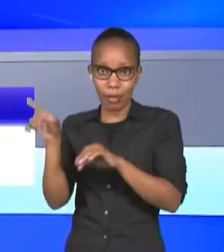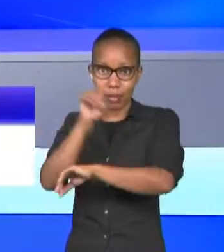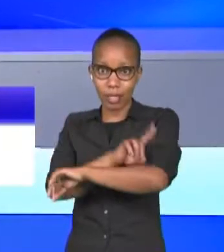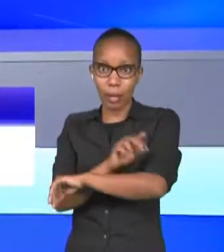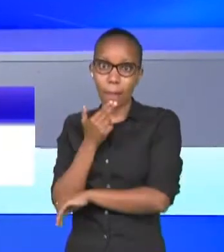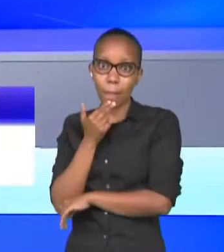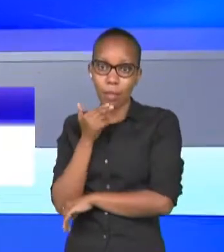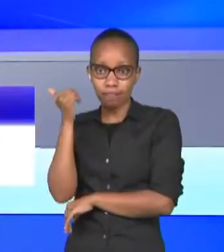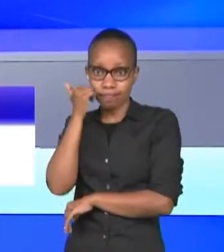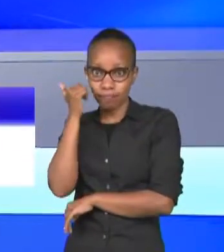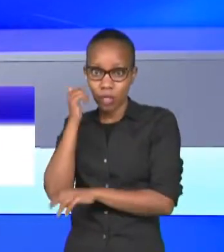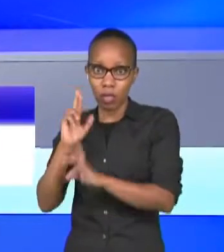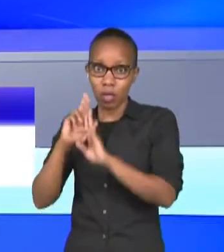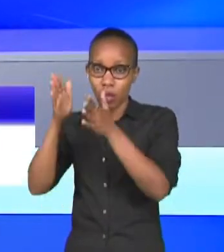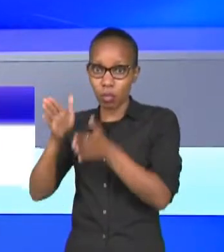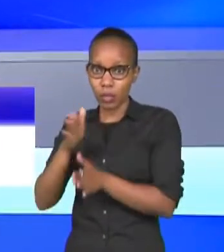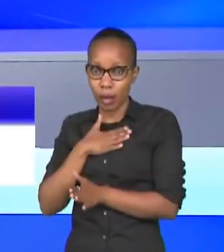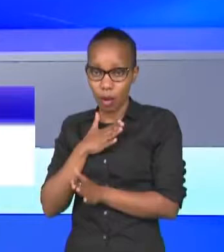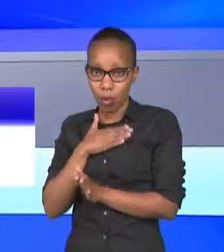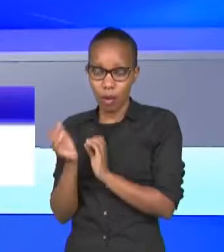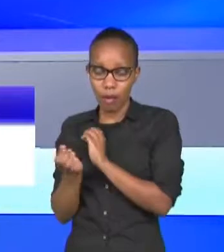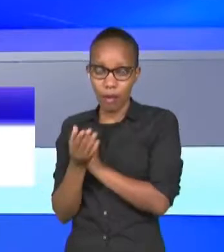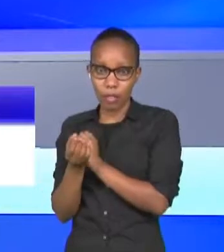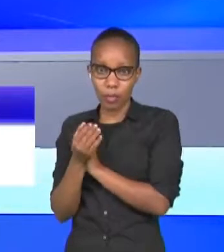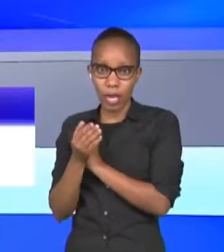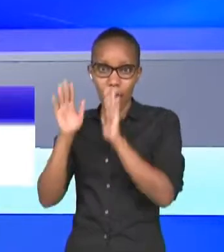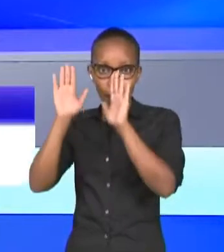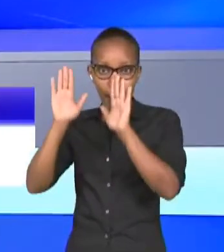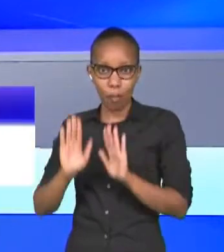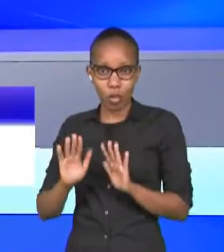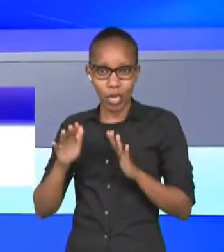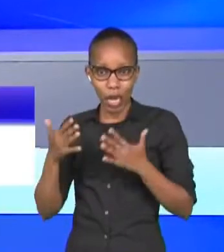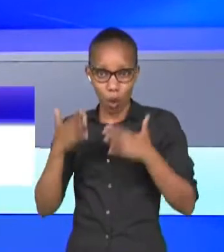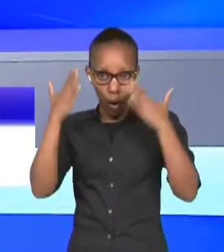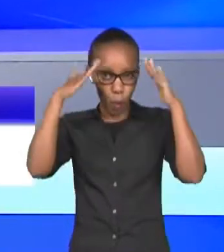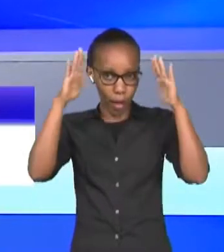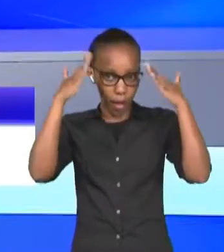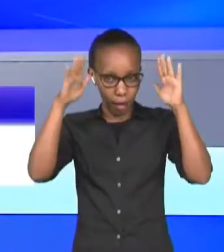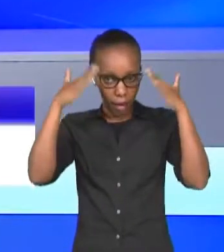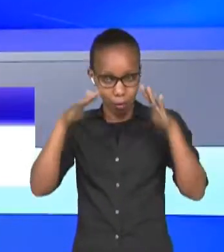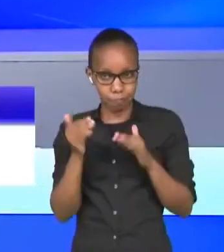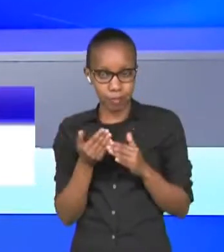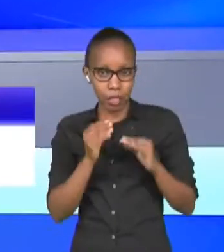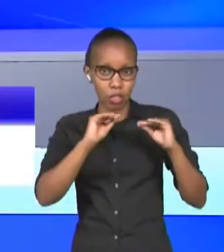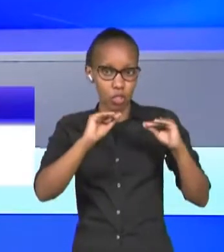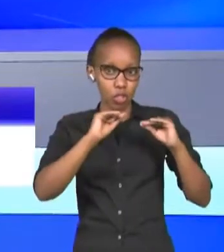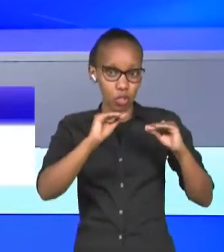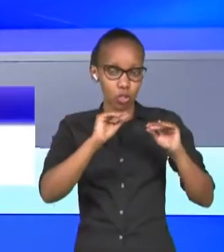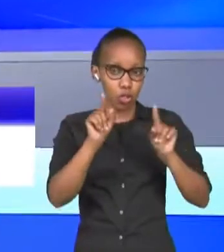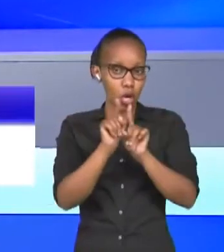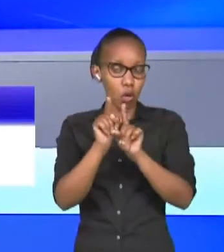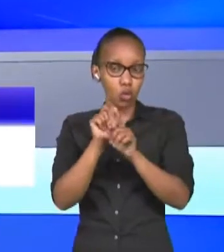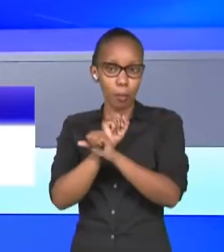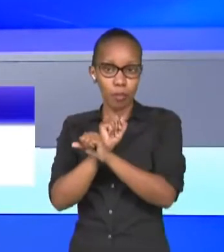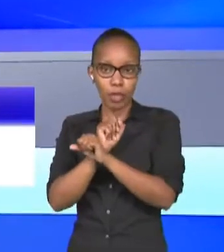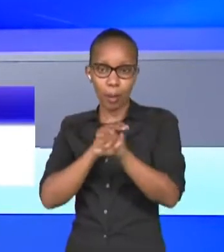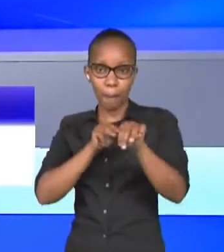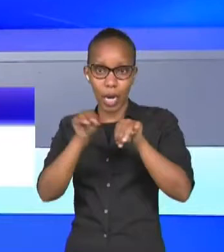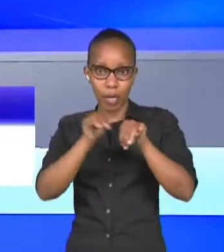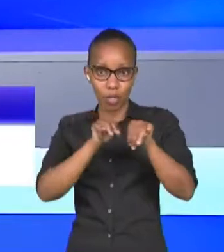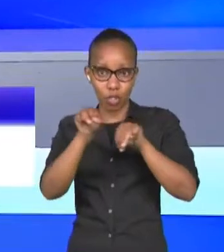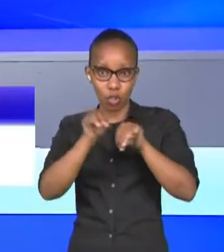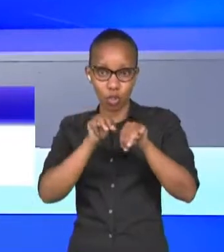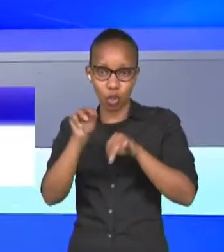reporter Harry Chimea brings us the story of how important it is to create awareness, educate, and the prevention management